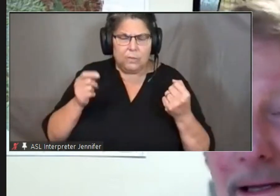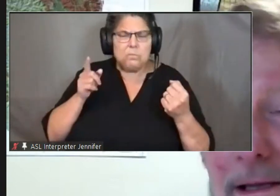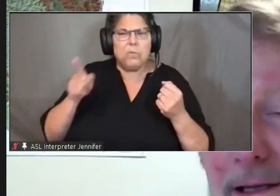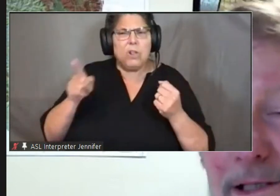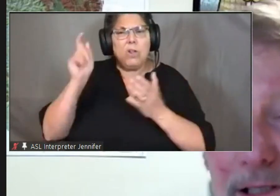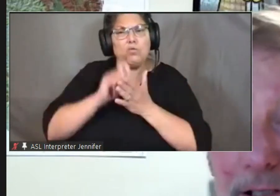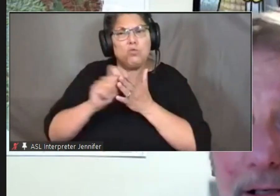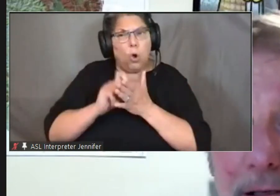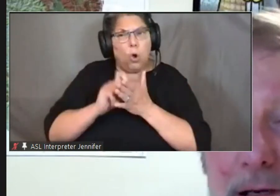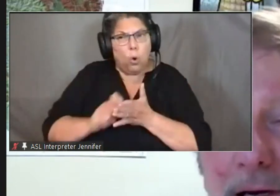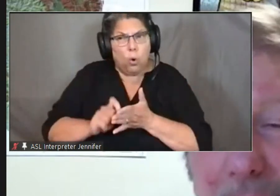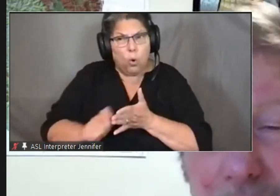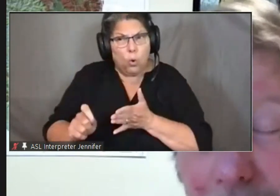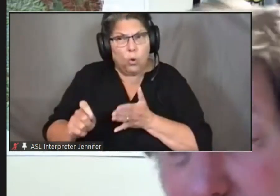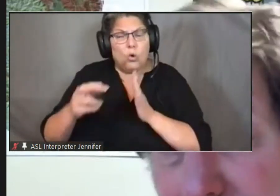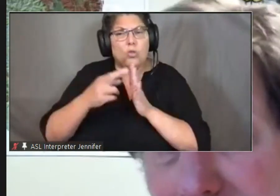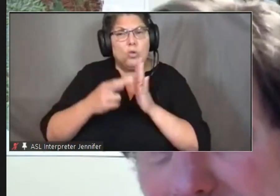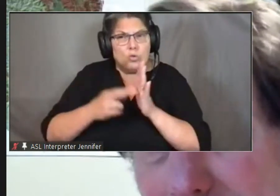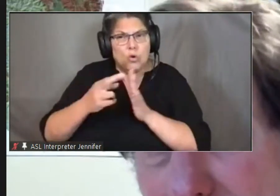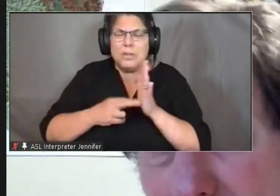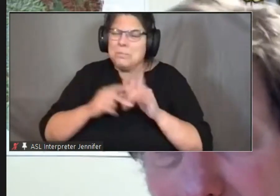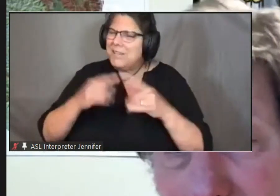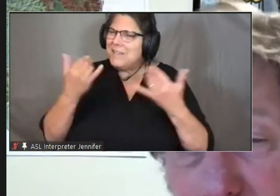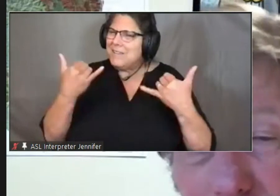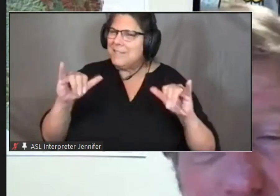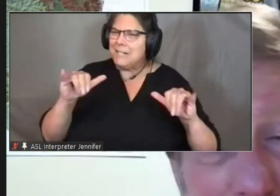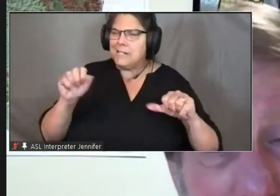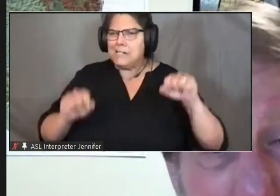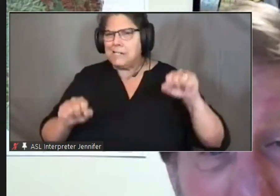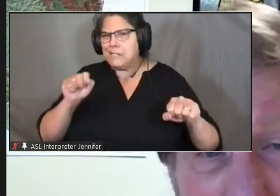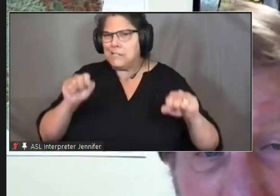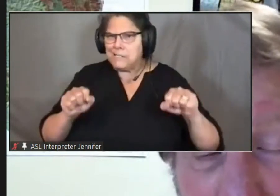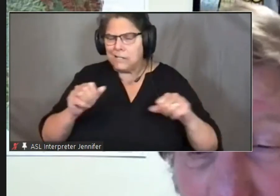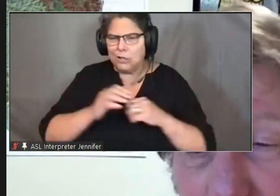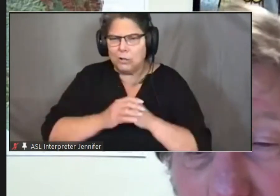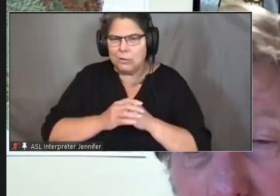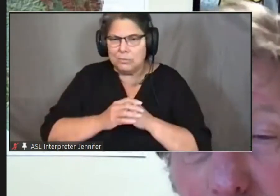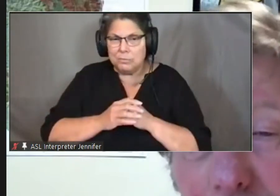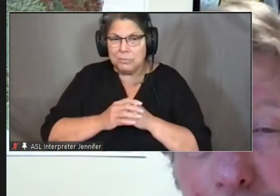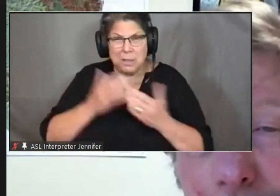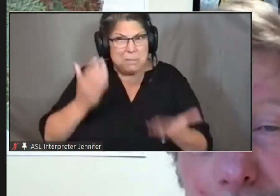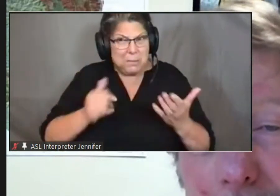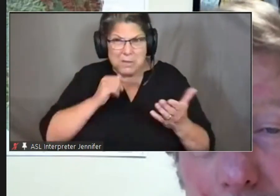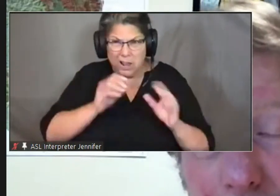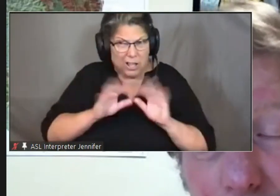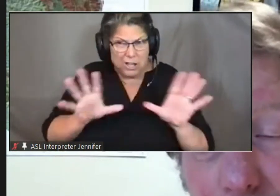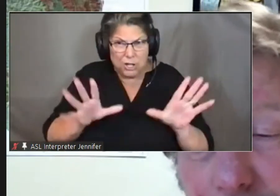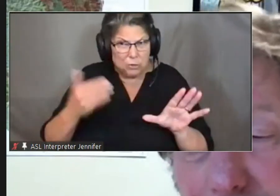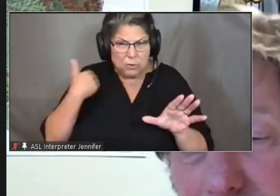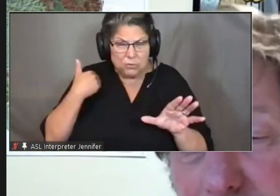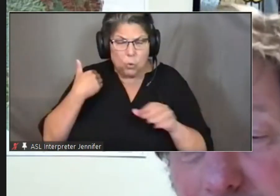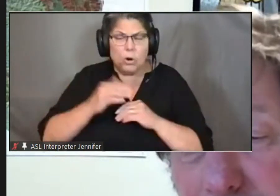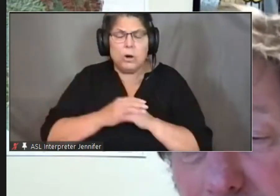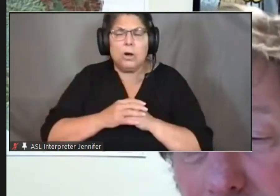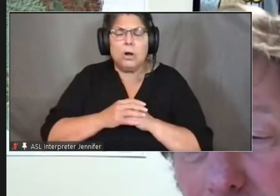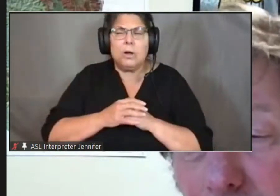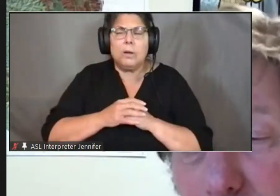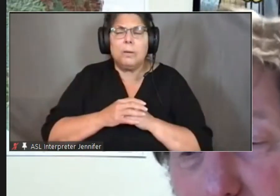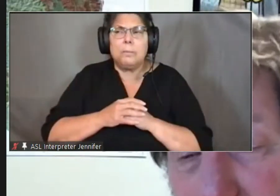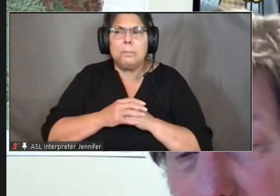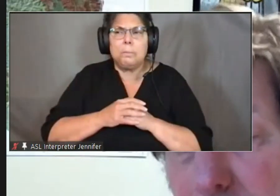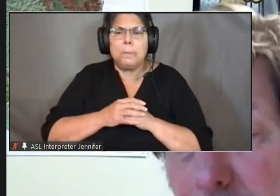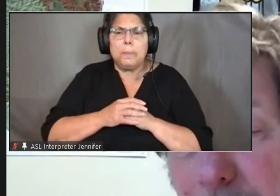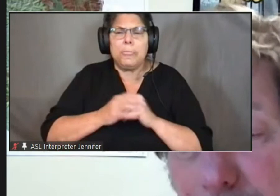he said, this is still a question. And if I didn't make it clear before, the state's